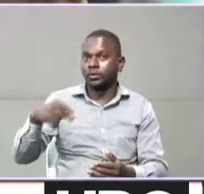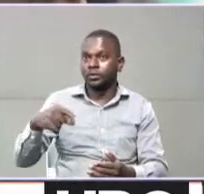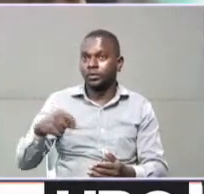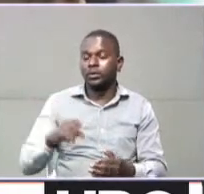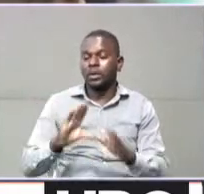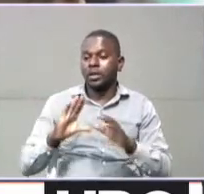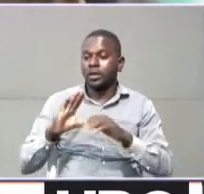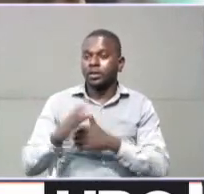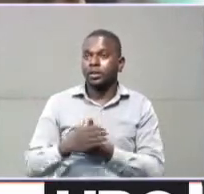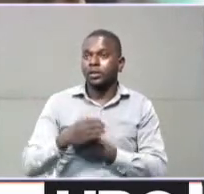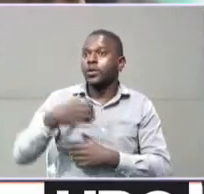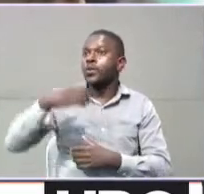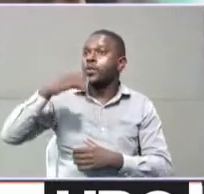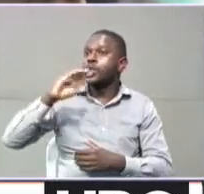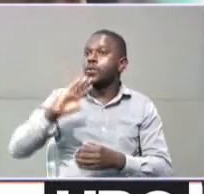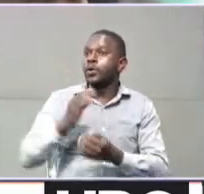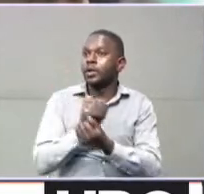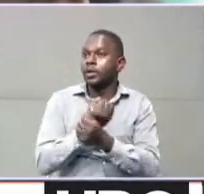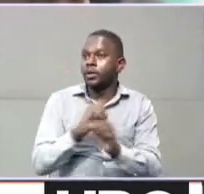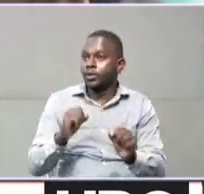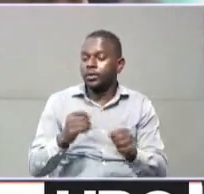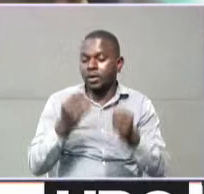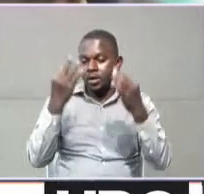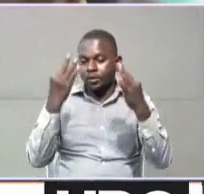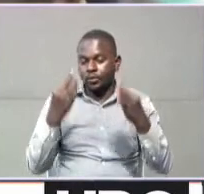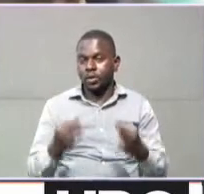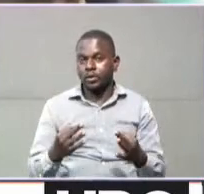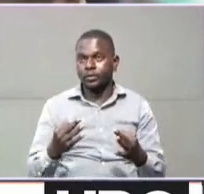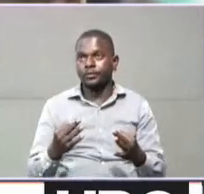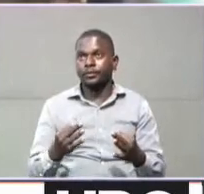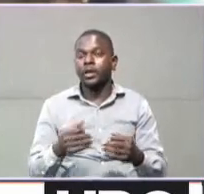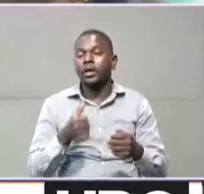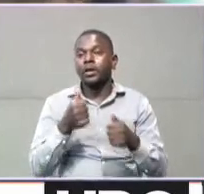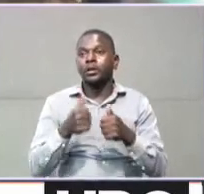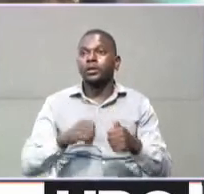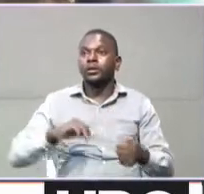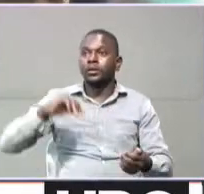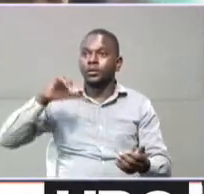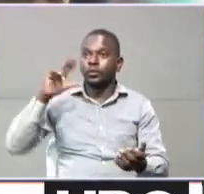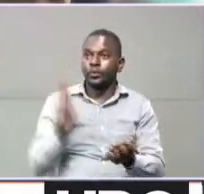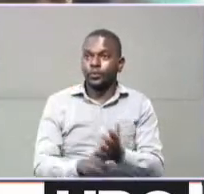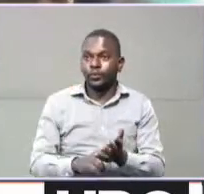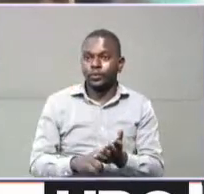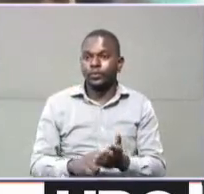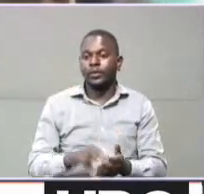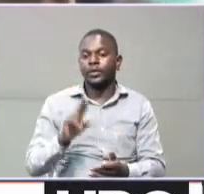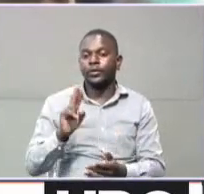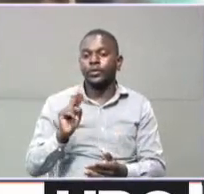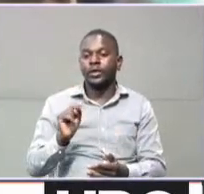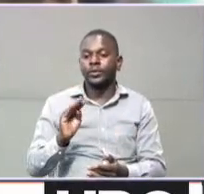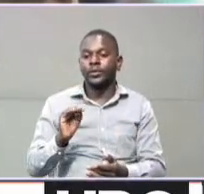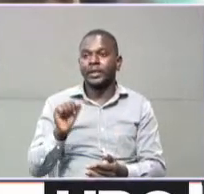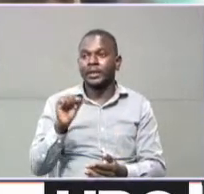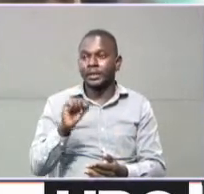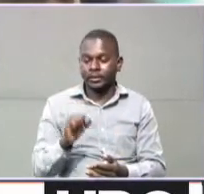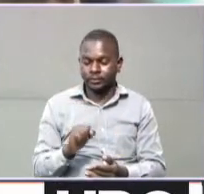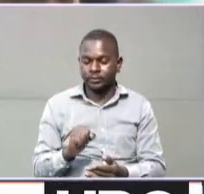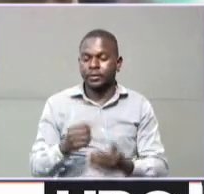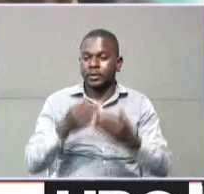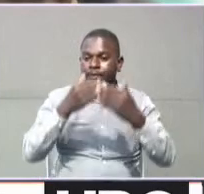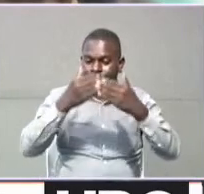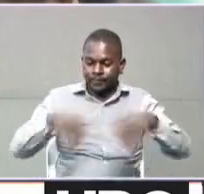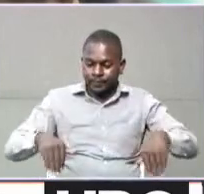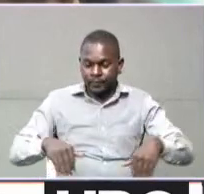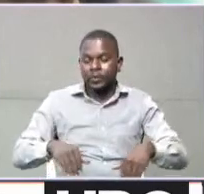culture of consuming safe and quality products which are satisfied by unbs we should avoid looking